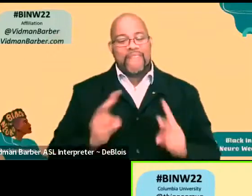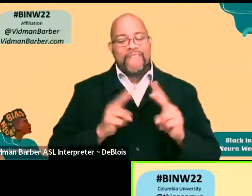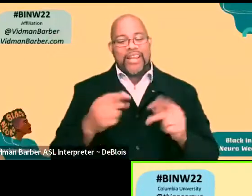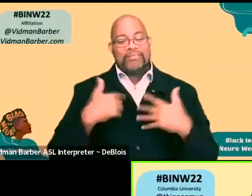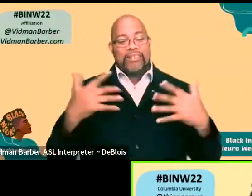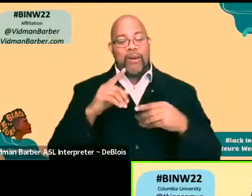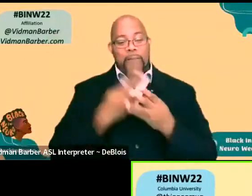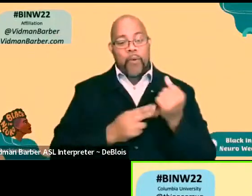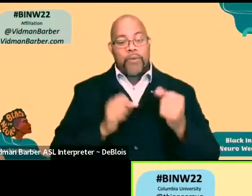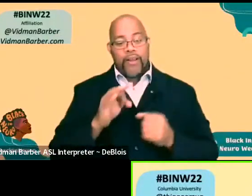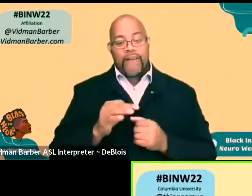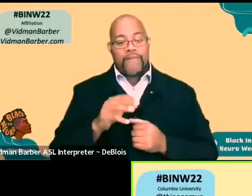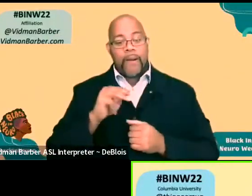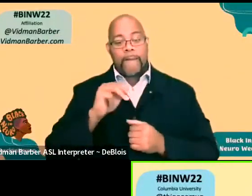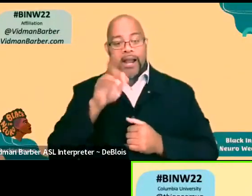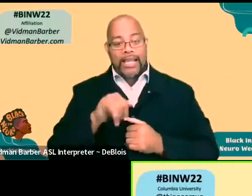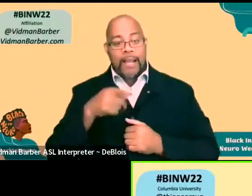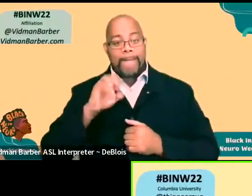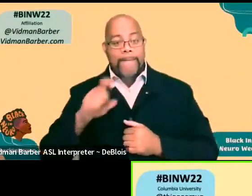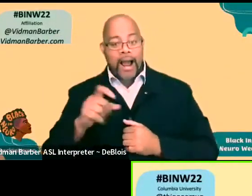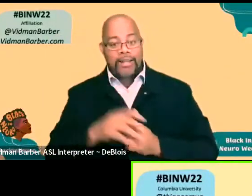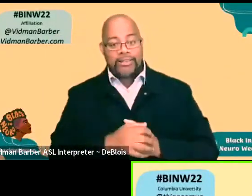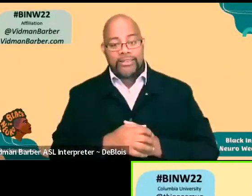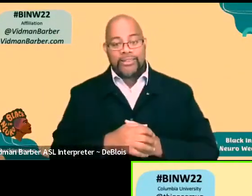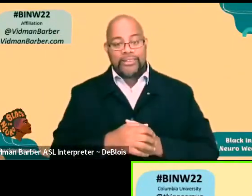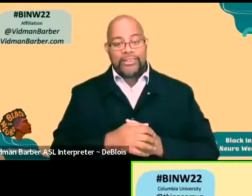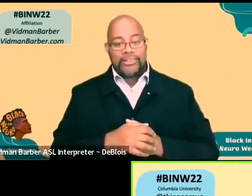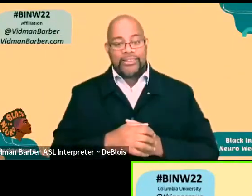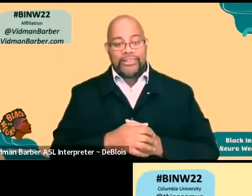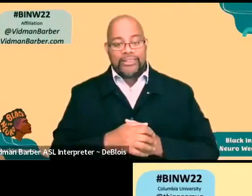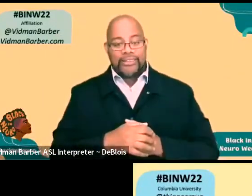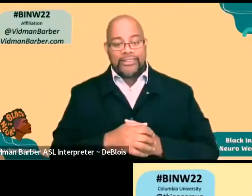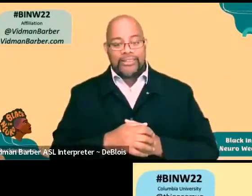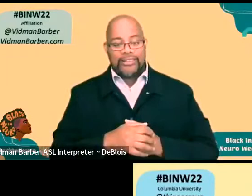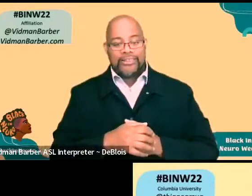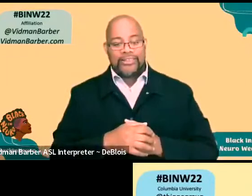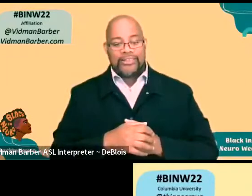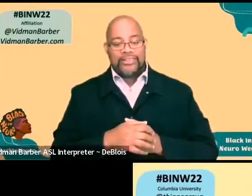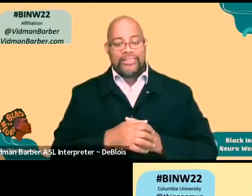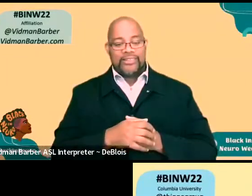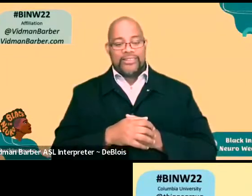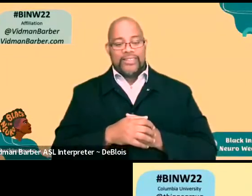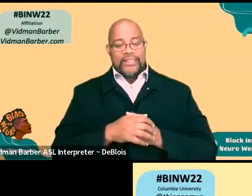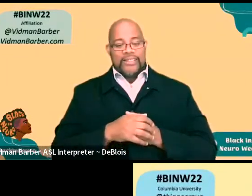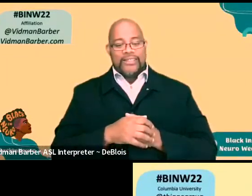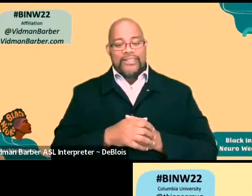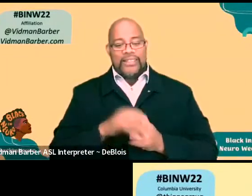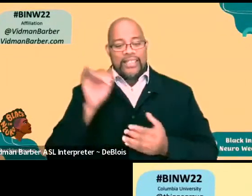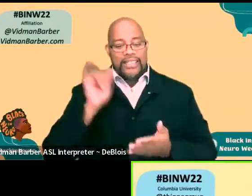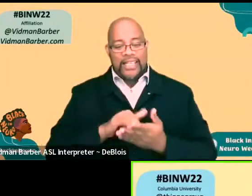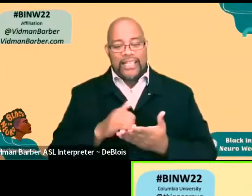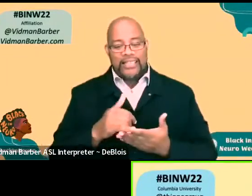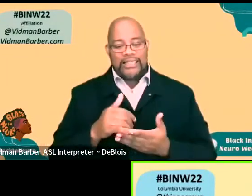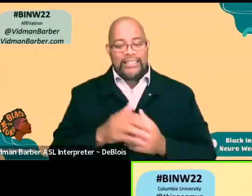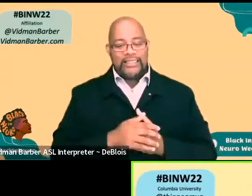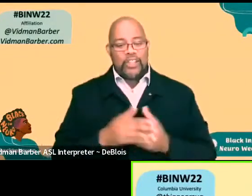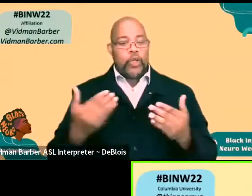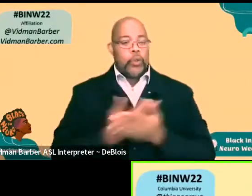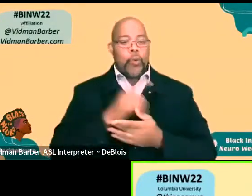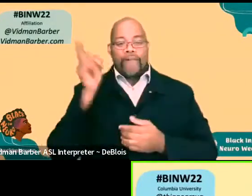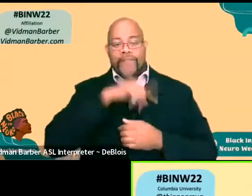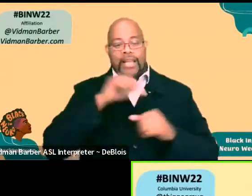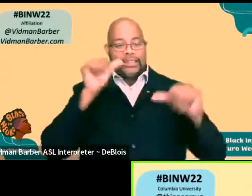terrified both of the monkeypox discourse, I guess, and this